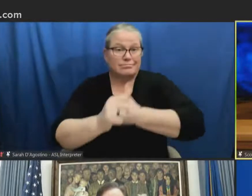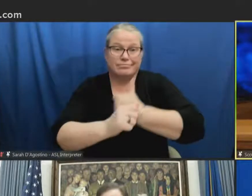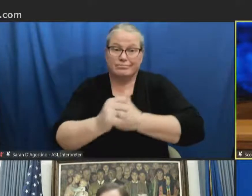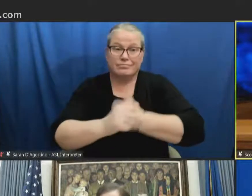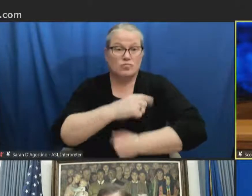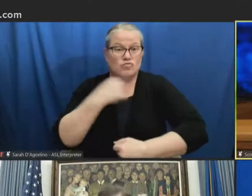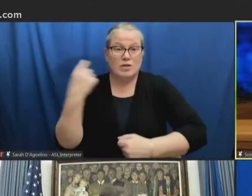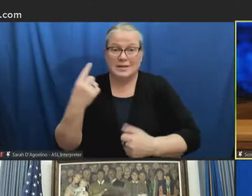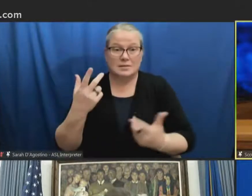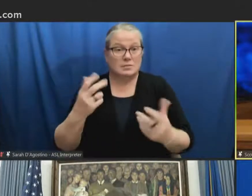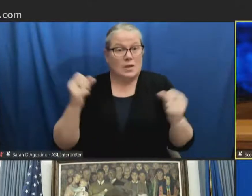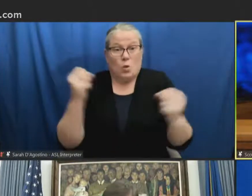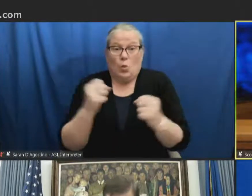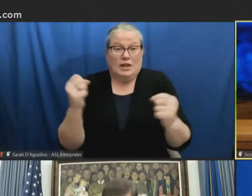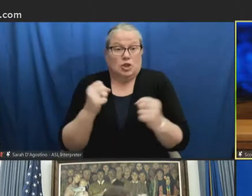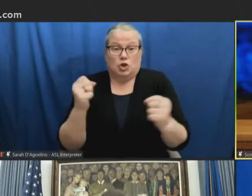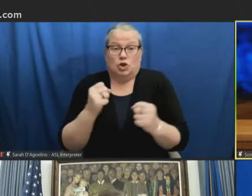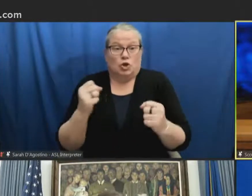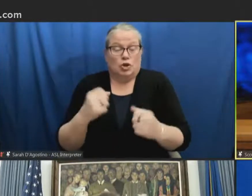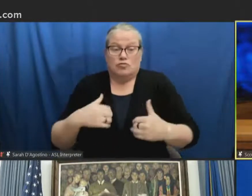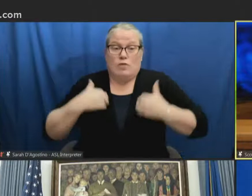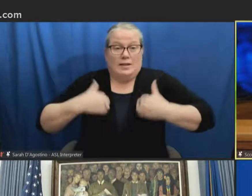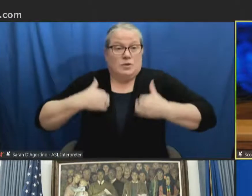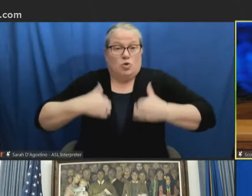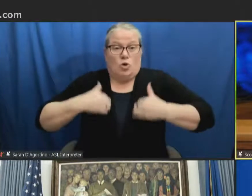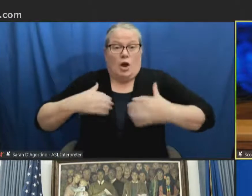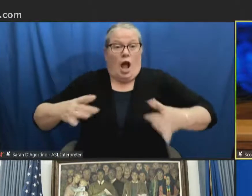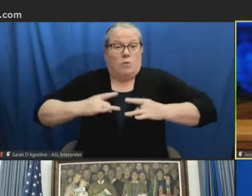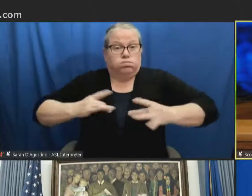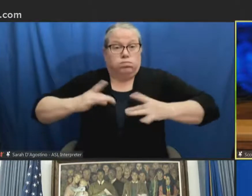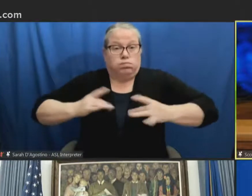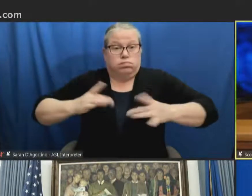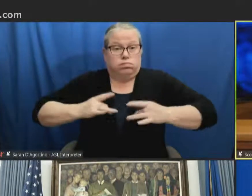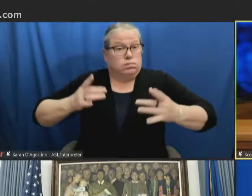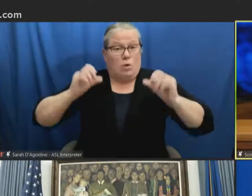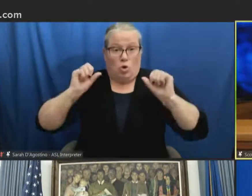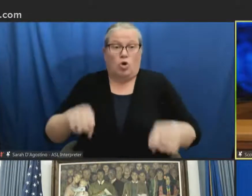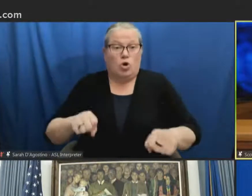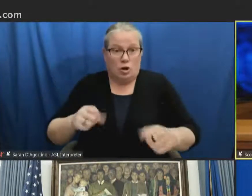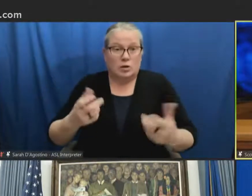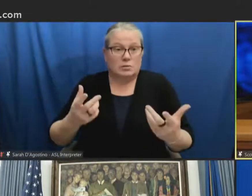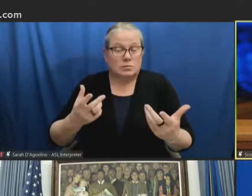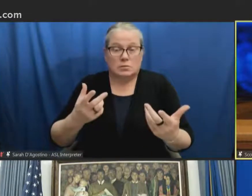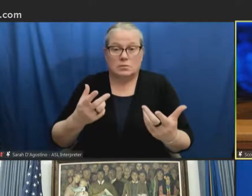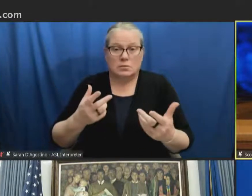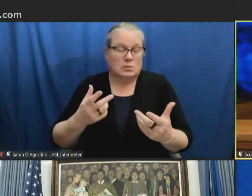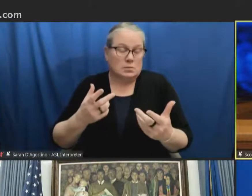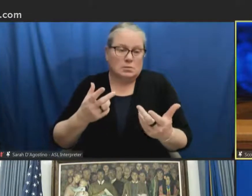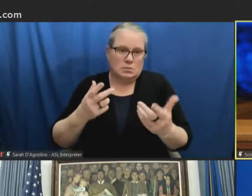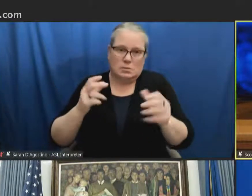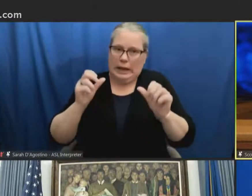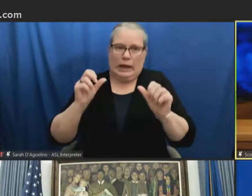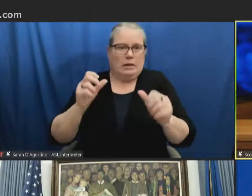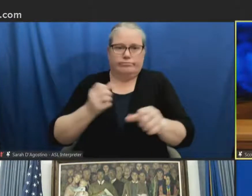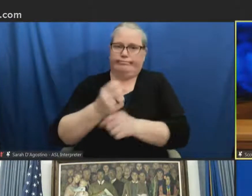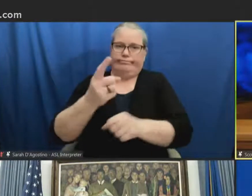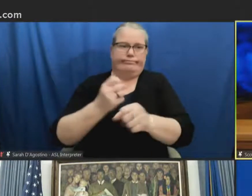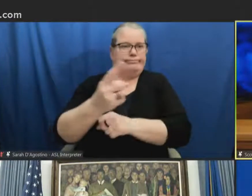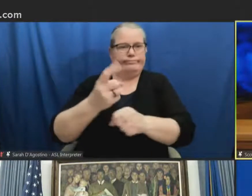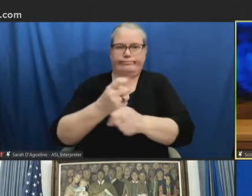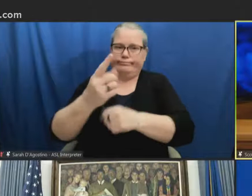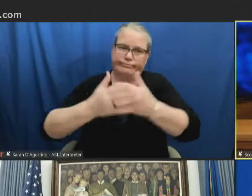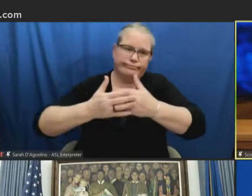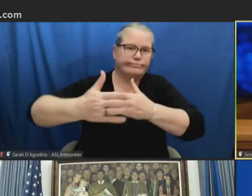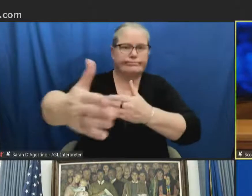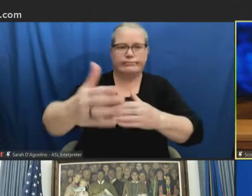And, we could get a lot of infection as a seasonal pathogen as well. And I think one of the